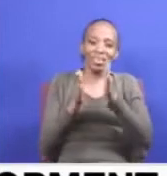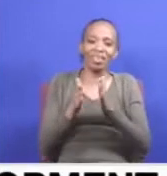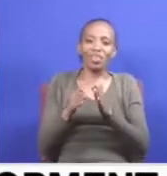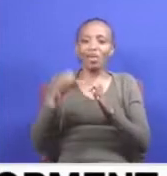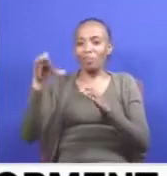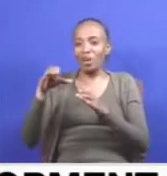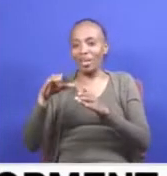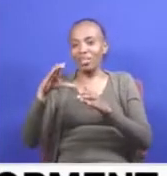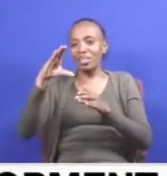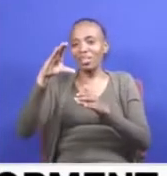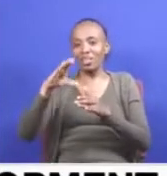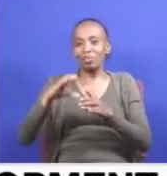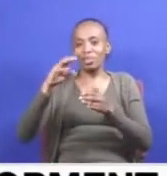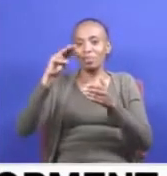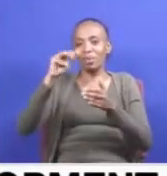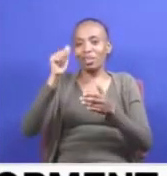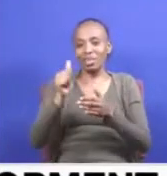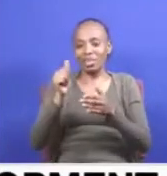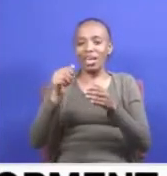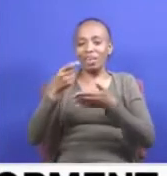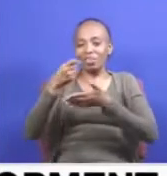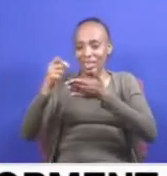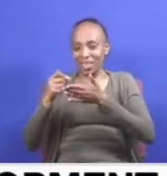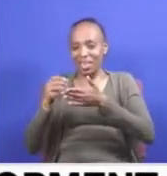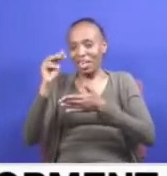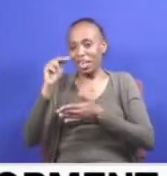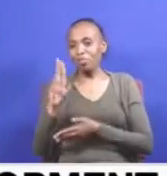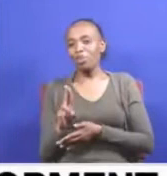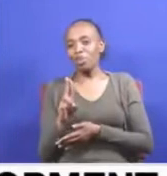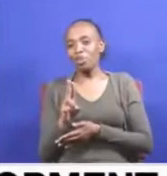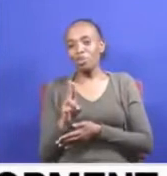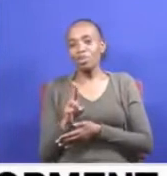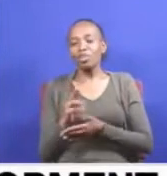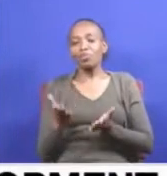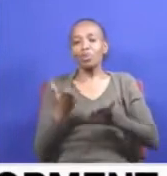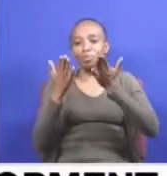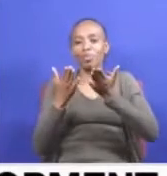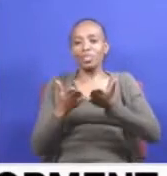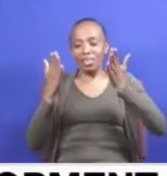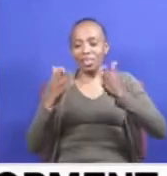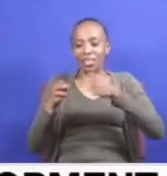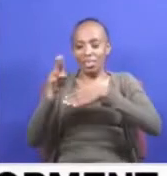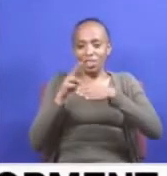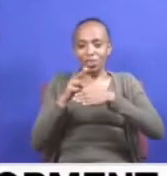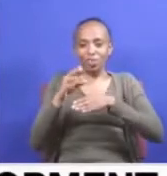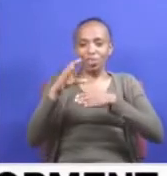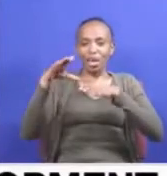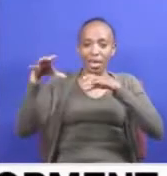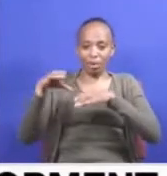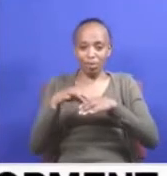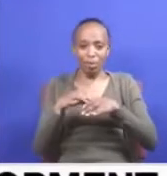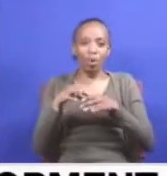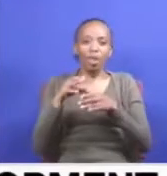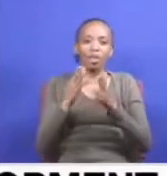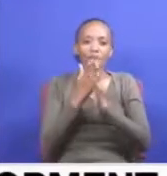The Capital Markets Authority and the Kenya Development Corporation have signed a memorandum of understanding to promote greater utilization of the capital markets through